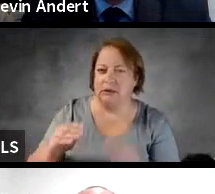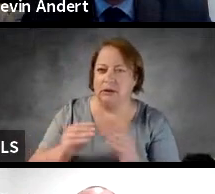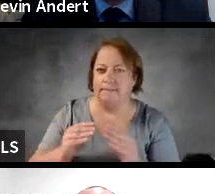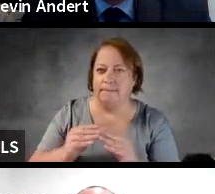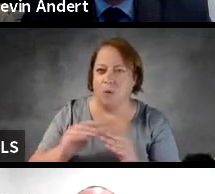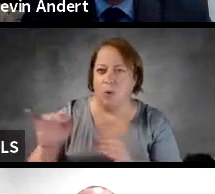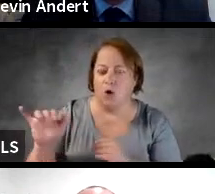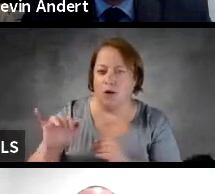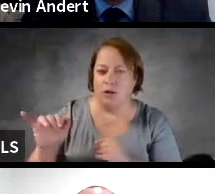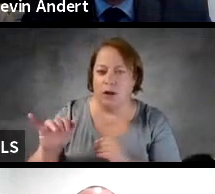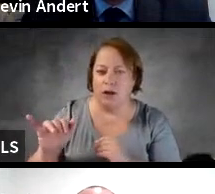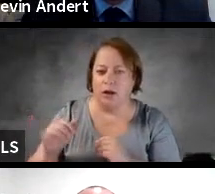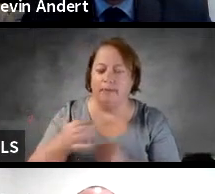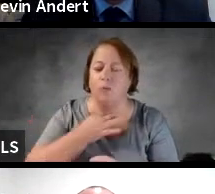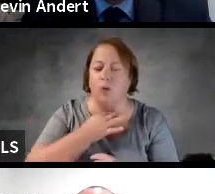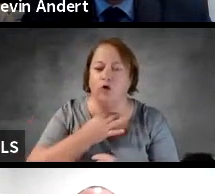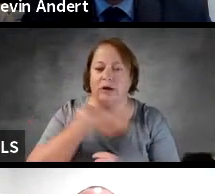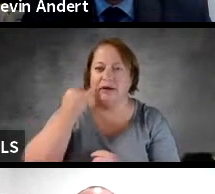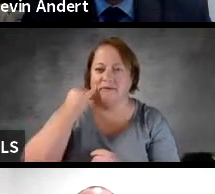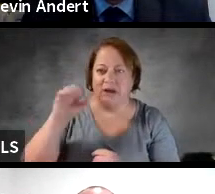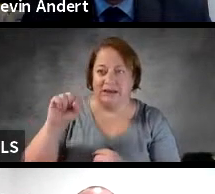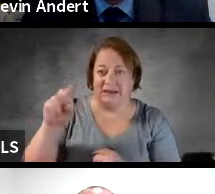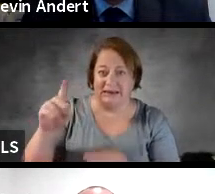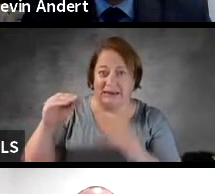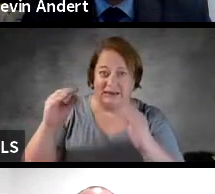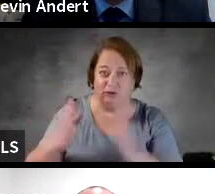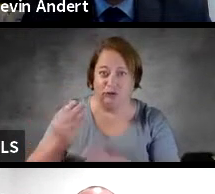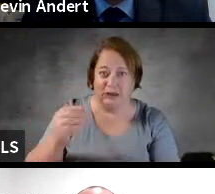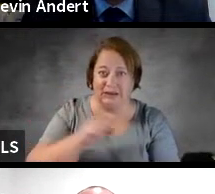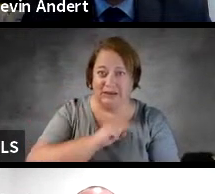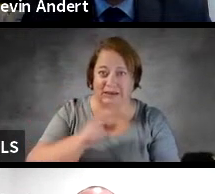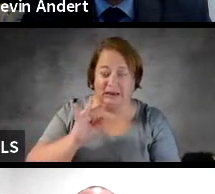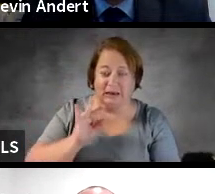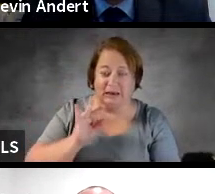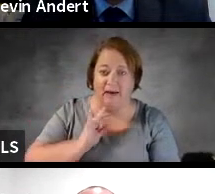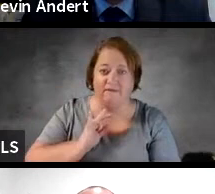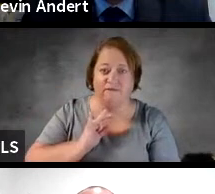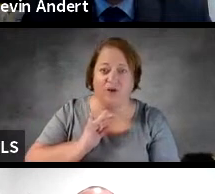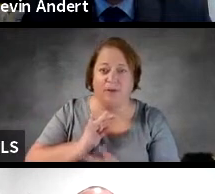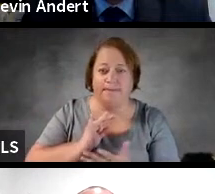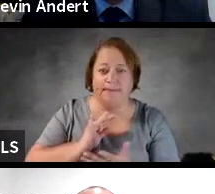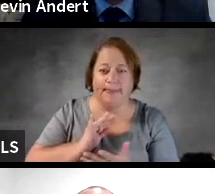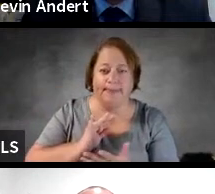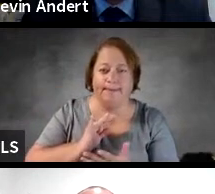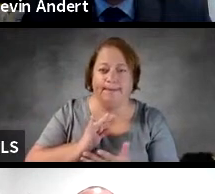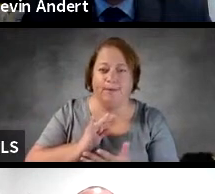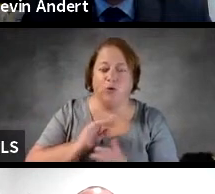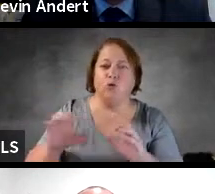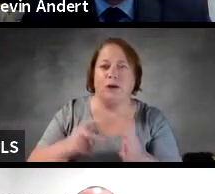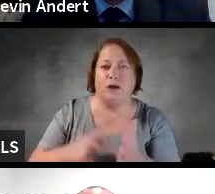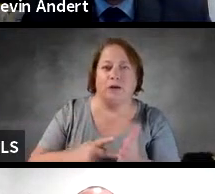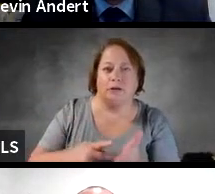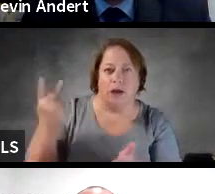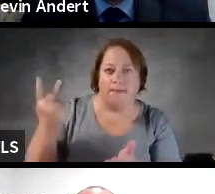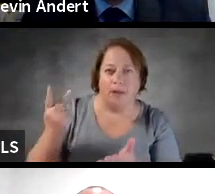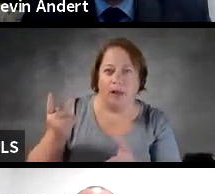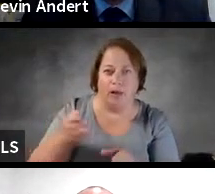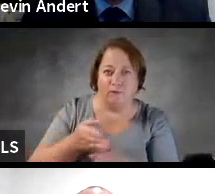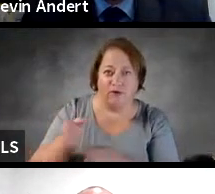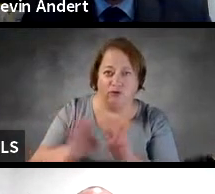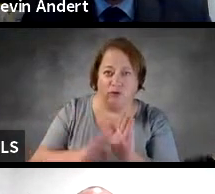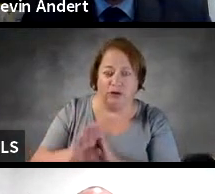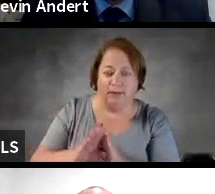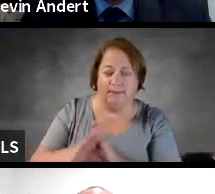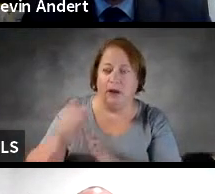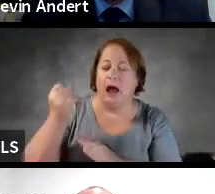of, I'm wondering if SSD teachers and staff are kind of doing double the professional development.